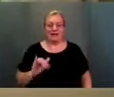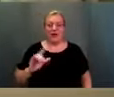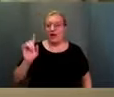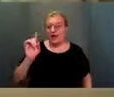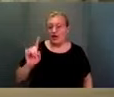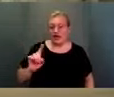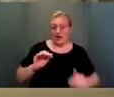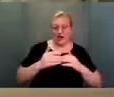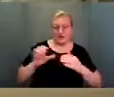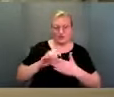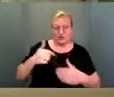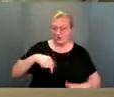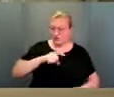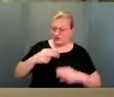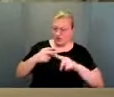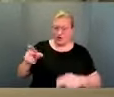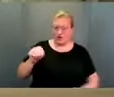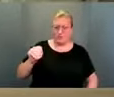We have to call him Mr. Brown."